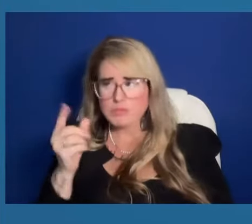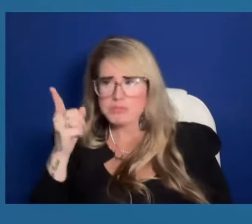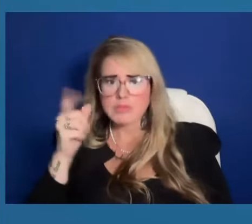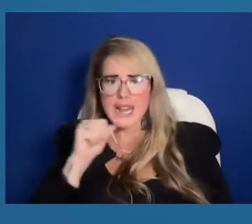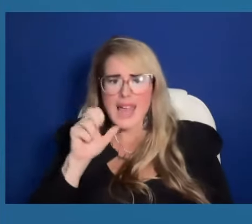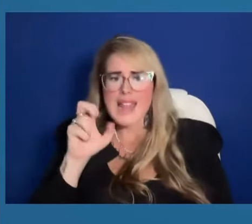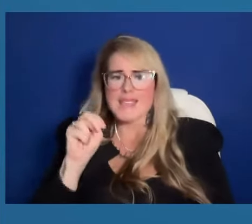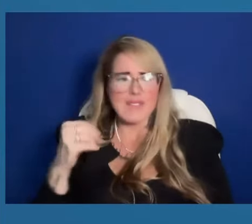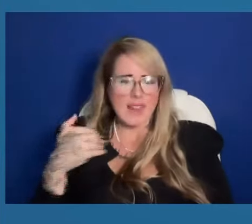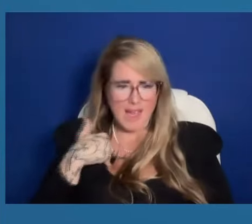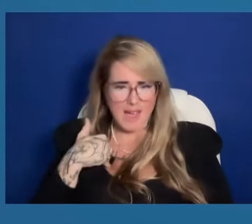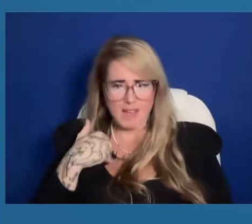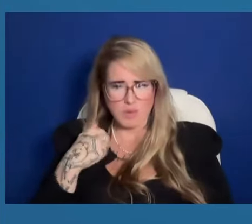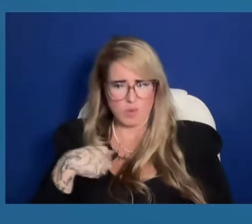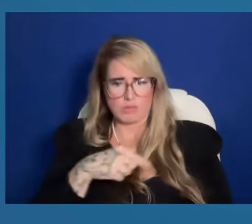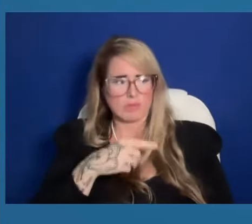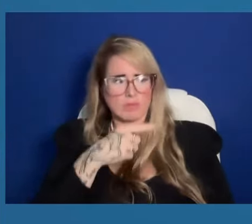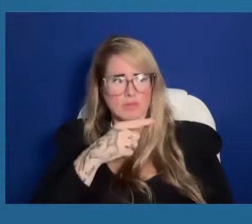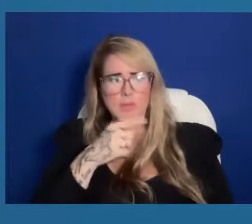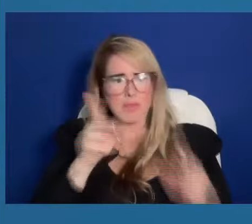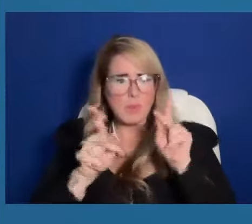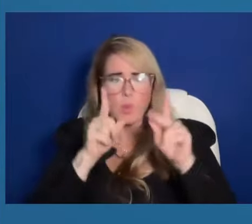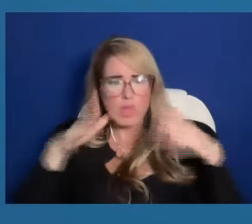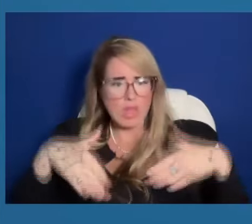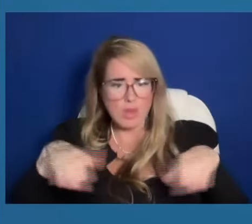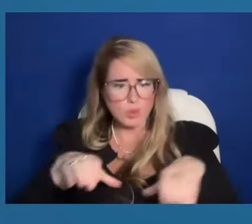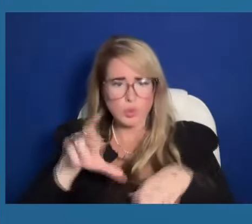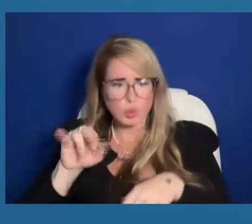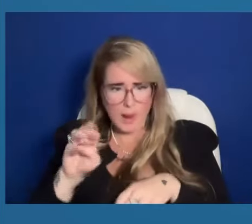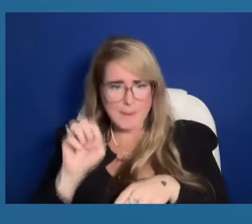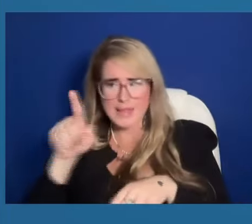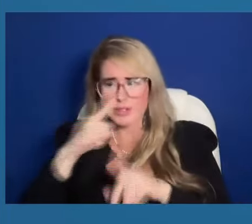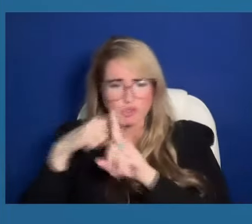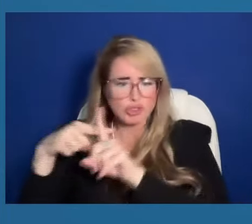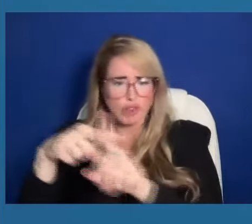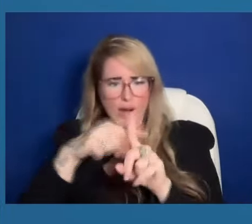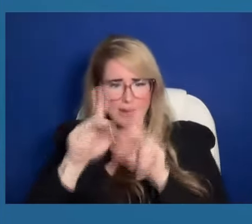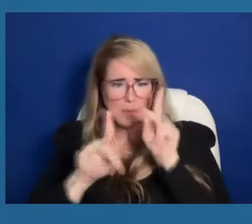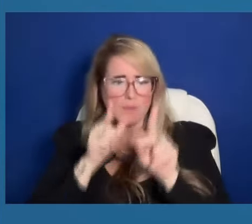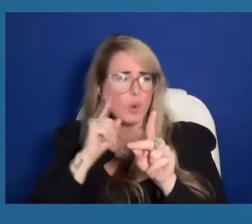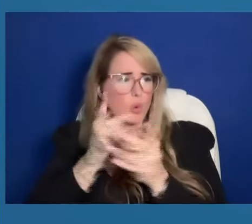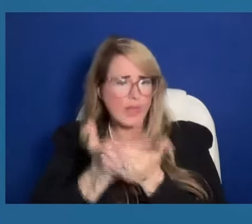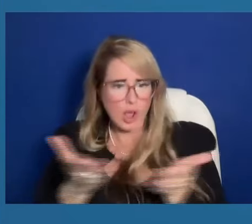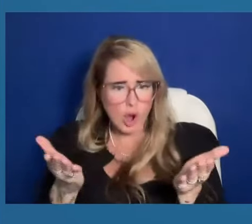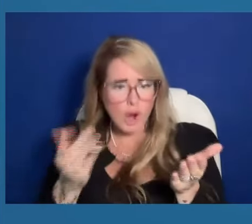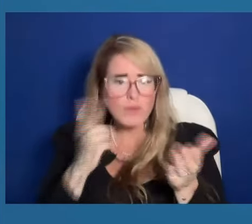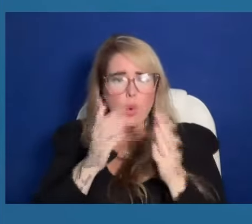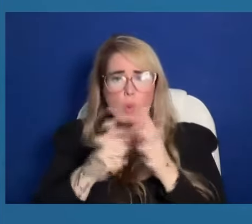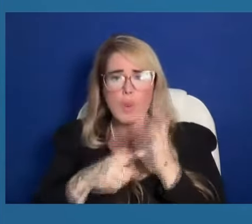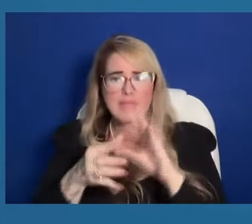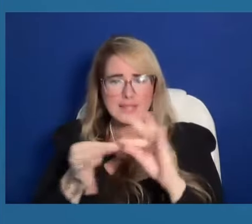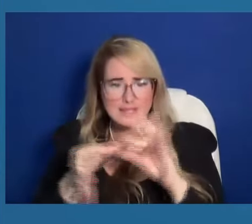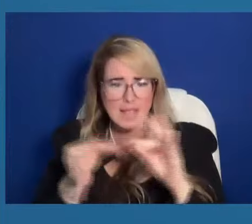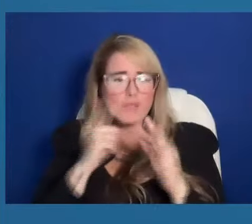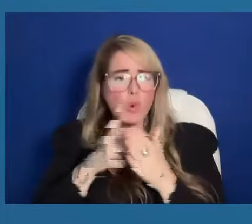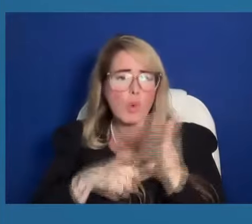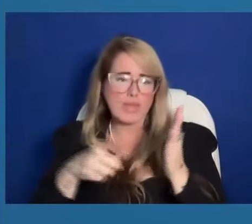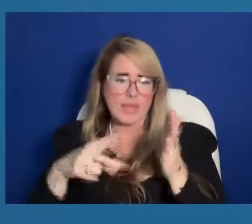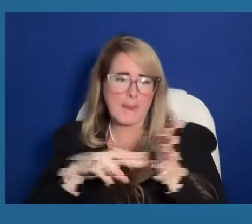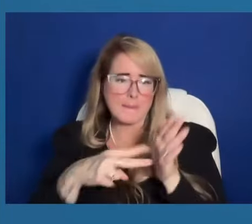having committed a crime, he is targeting people for who they are, for what they say, and for what they stand